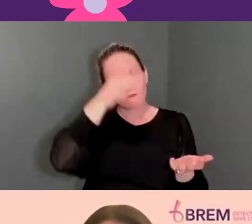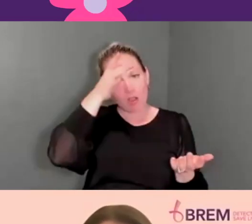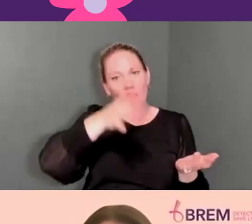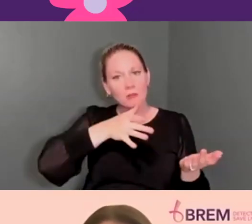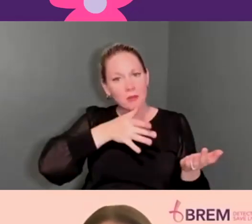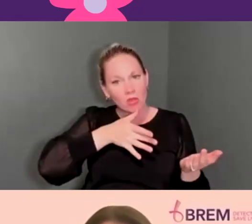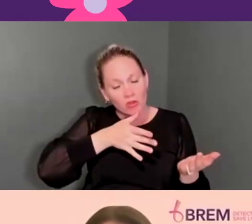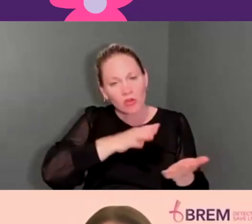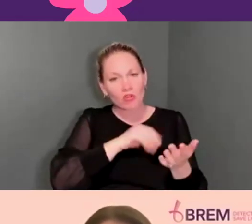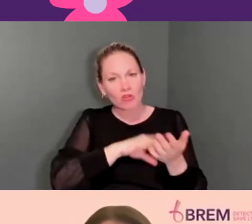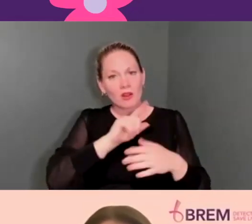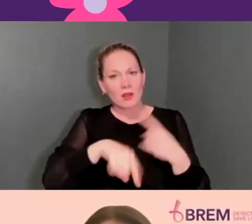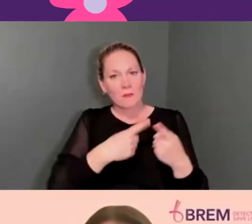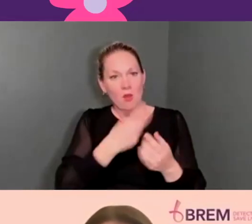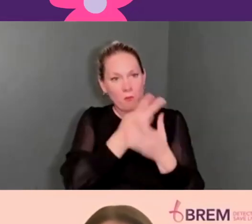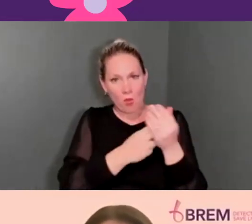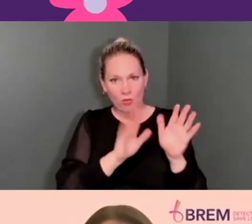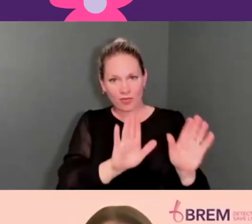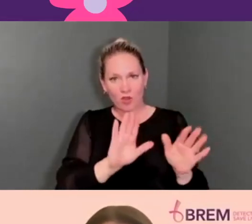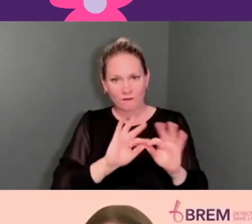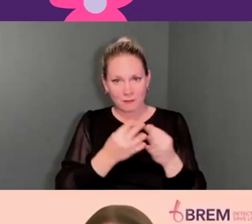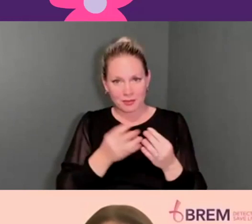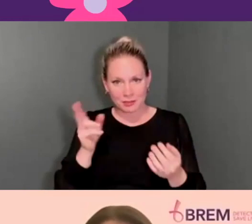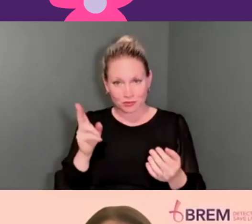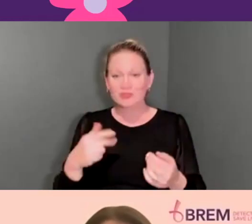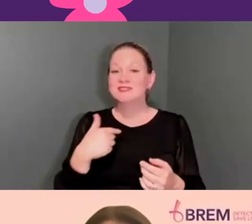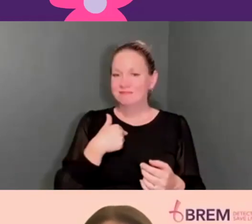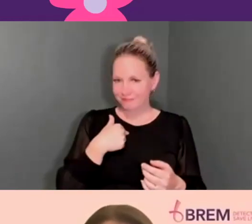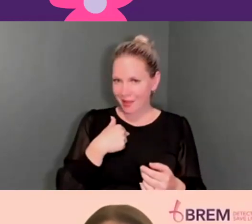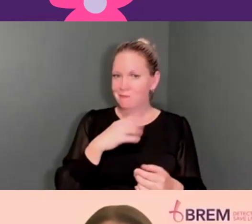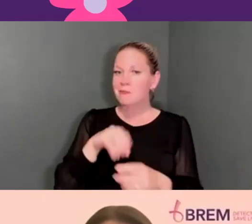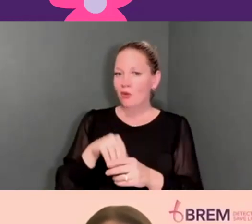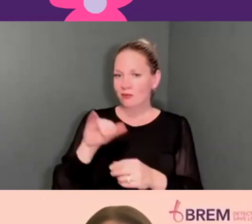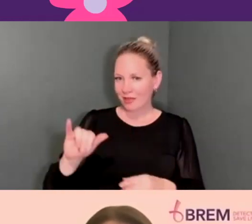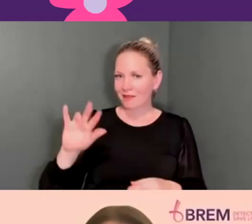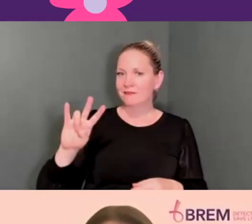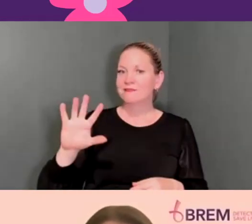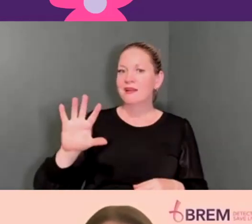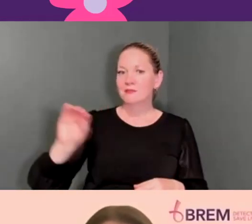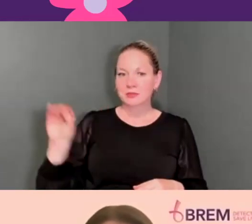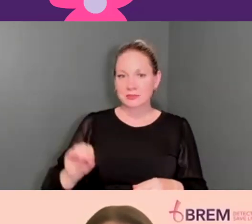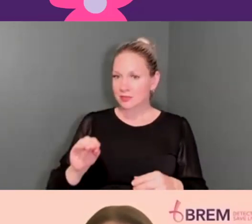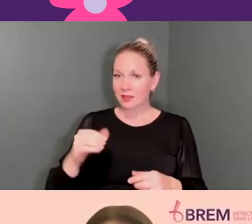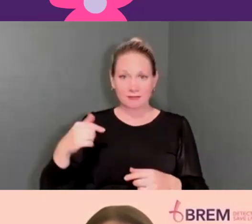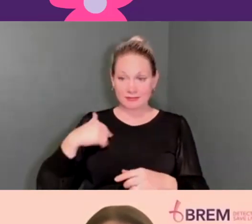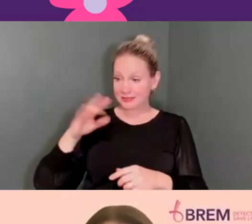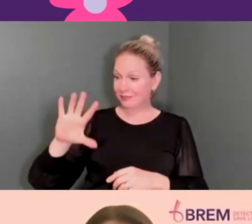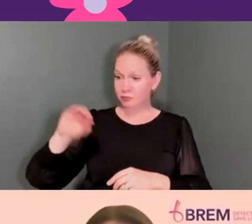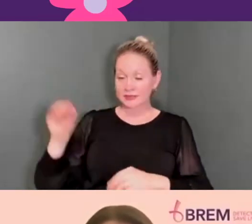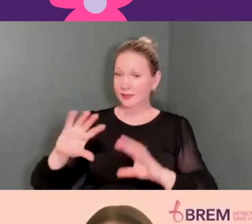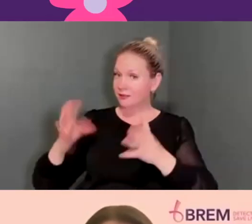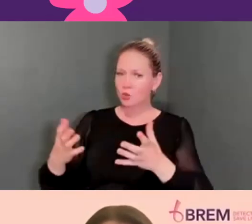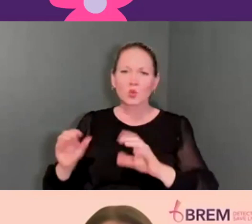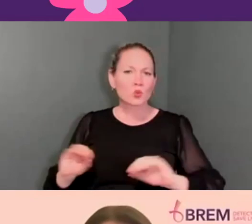about the family history on both sides. I am in that 75% that didn't have, you know, a